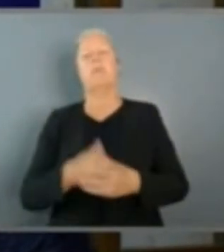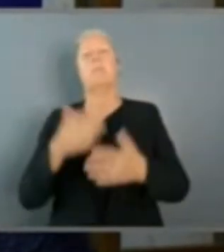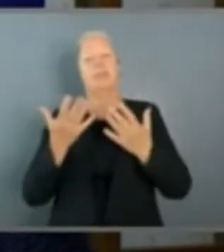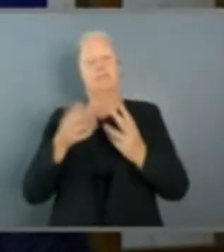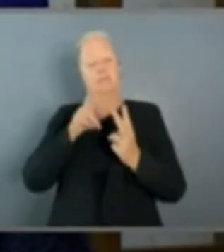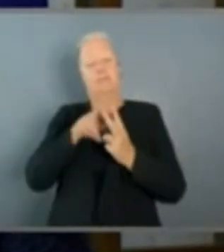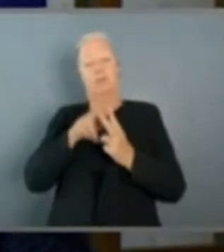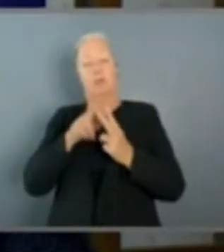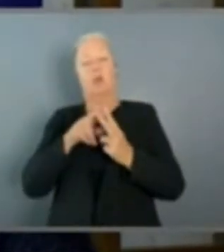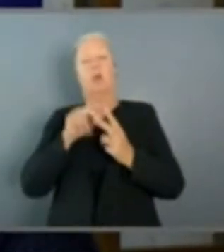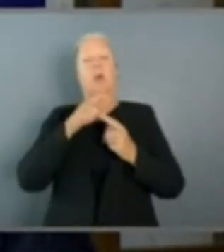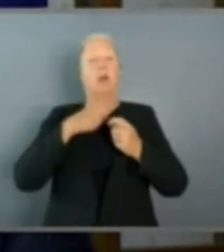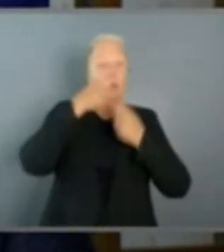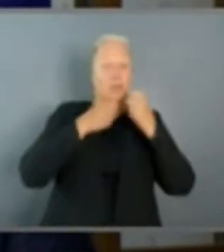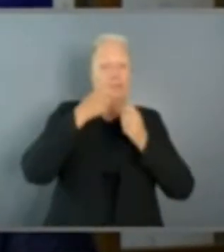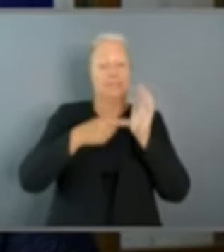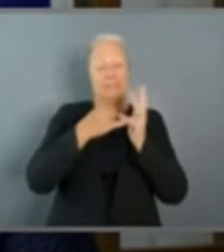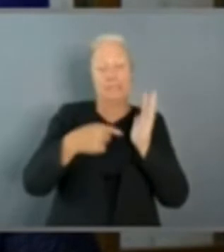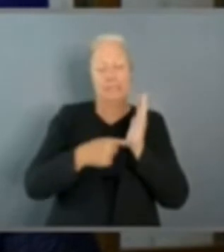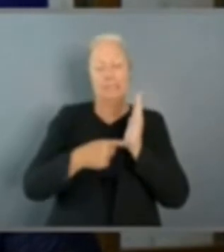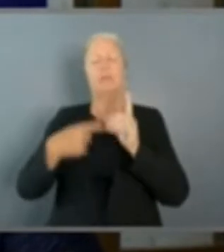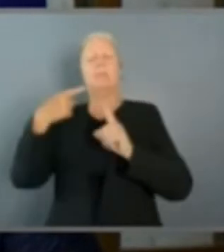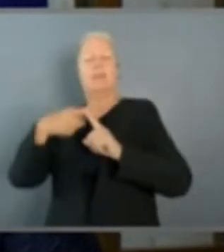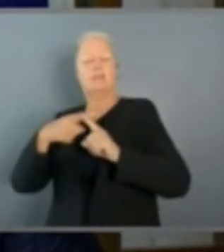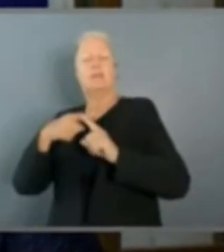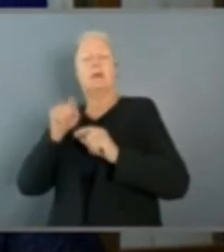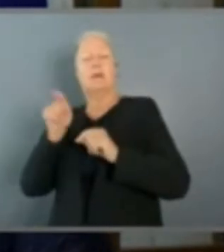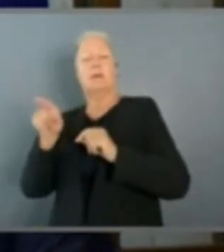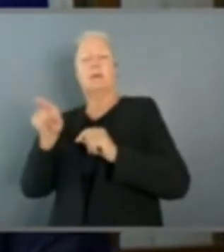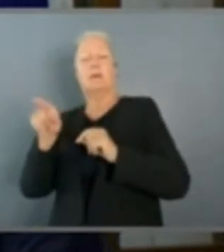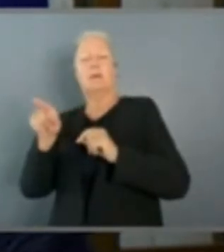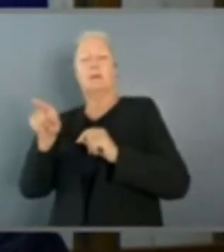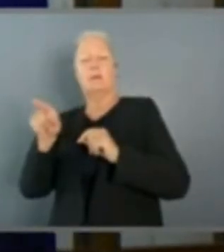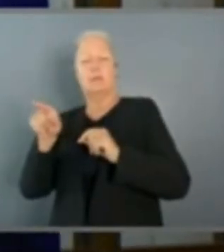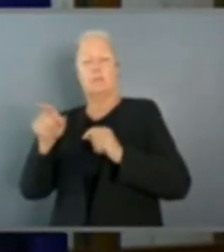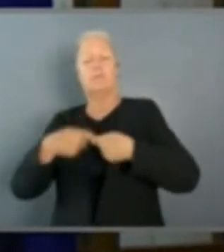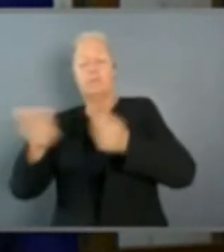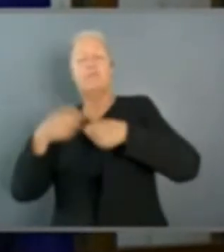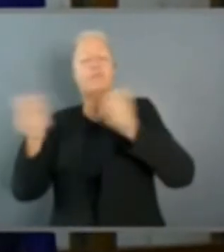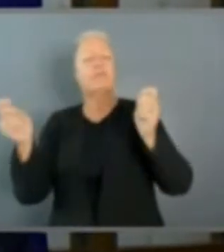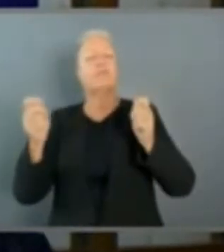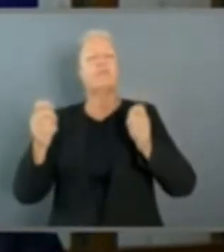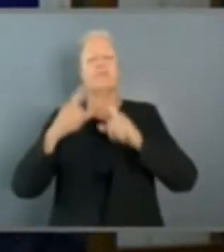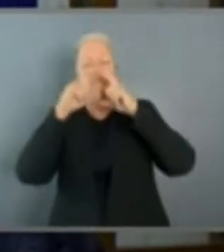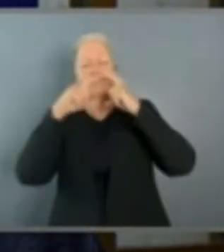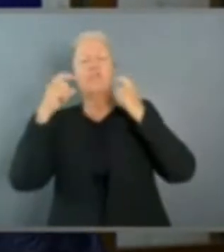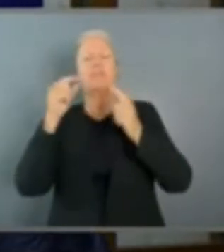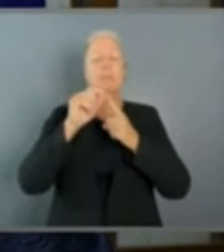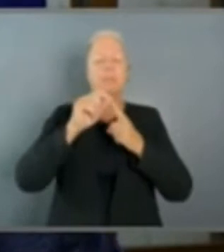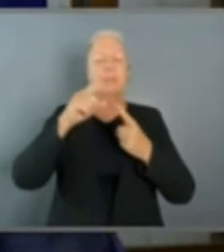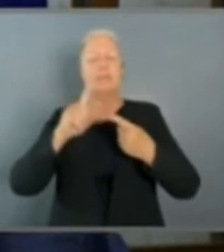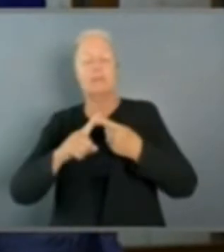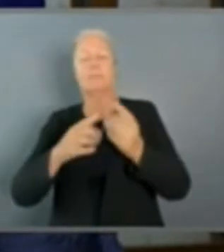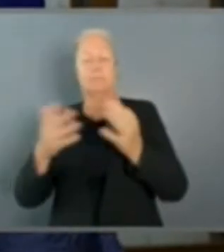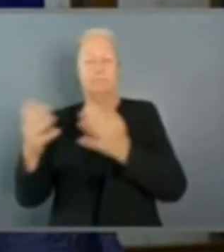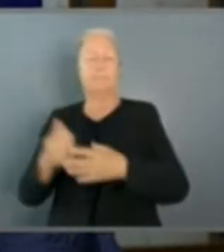distribution, supporting their COVID-19 National Control Centre, which Prime Minister Marise visited himself this week and the High